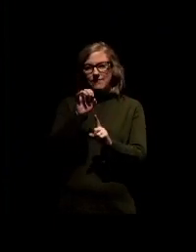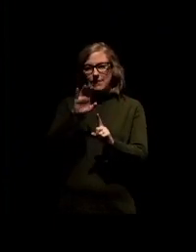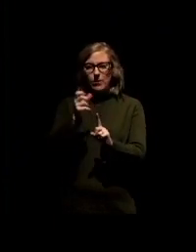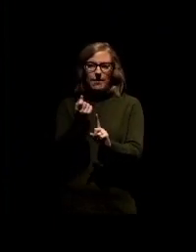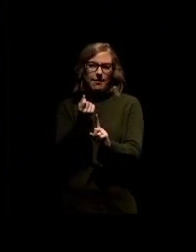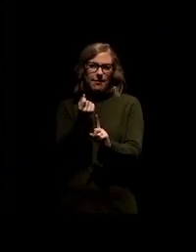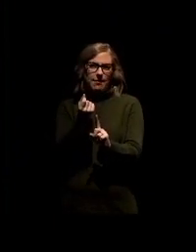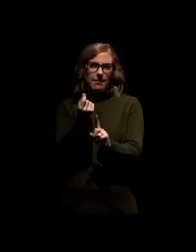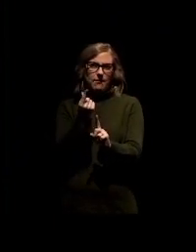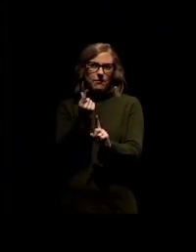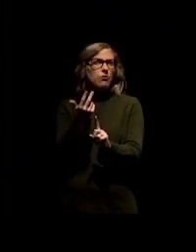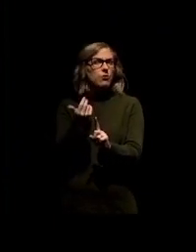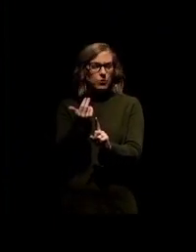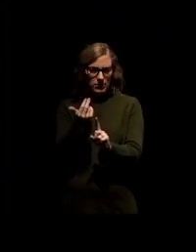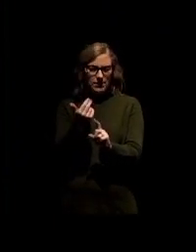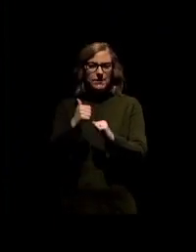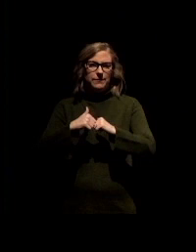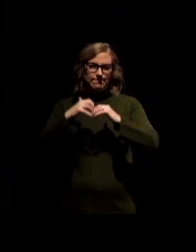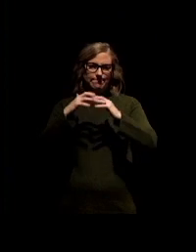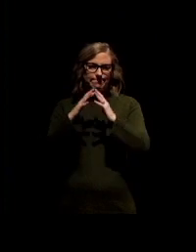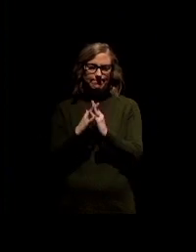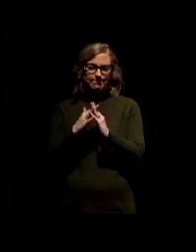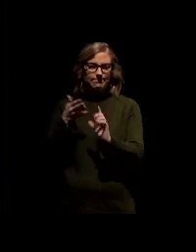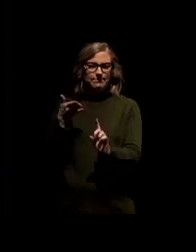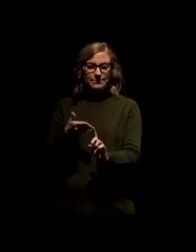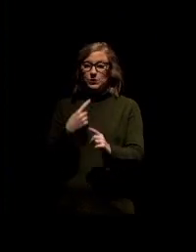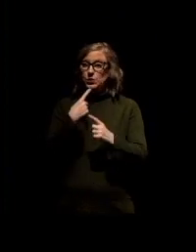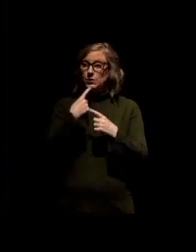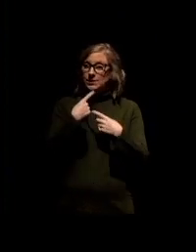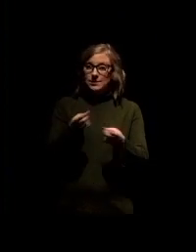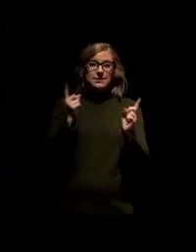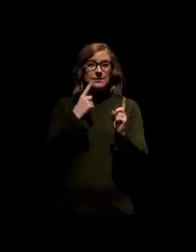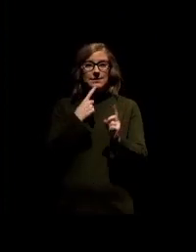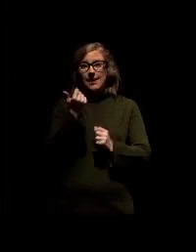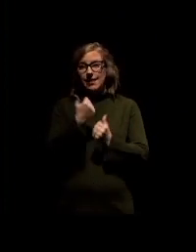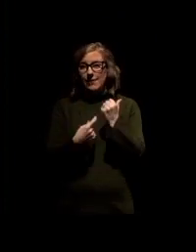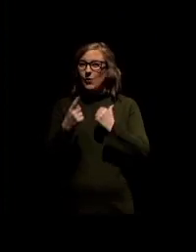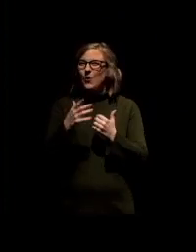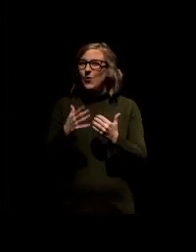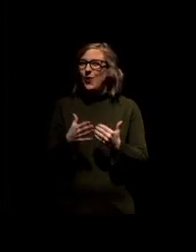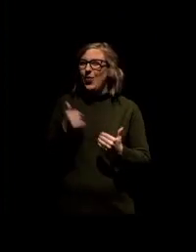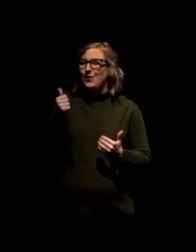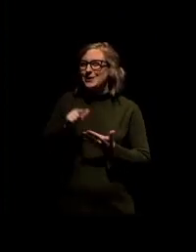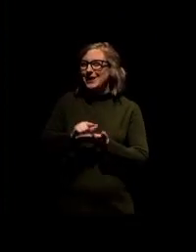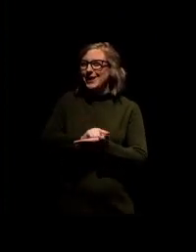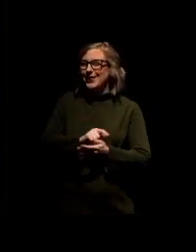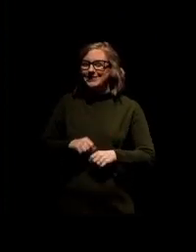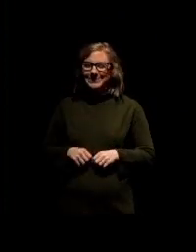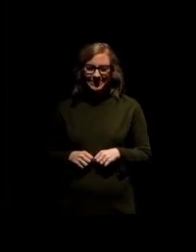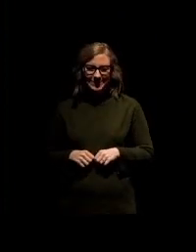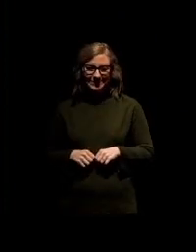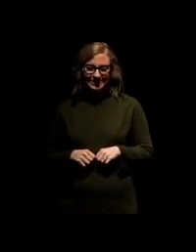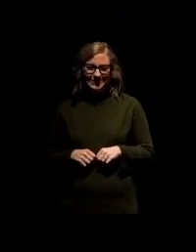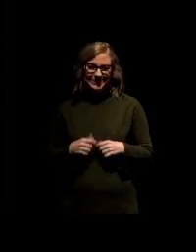or 13th. So I didn't tell everybody we're almost legal.